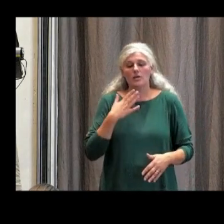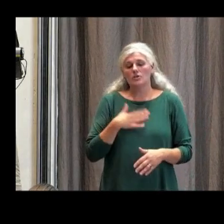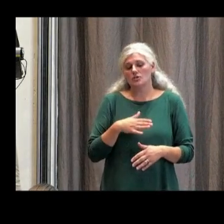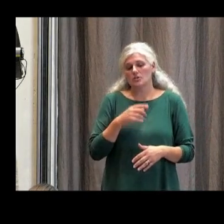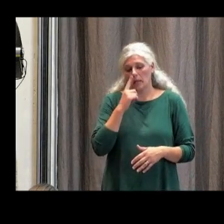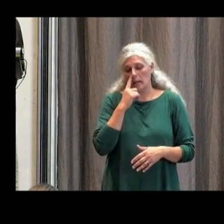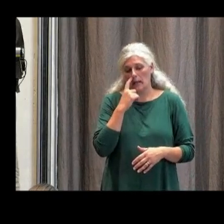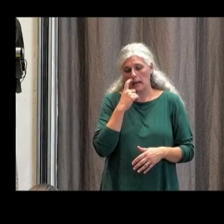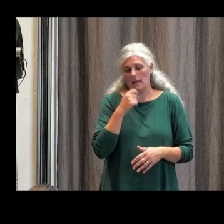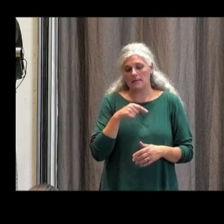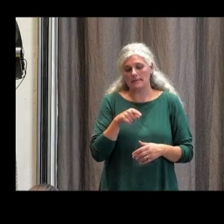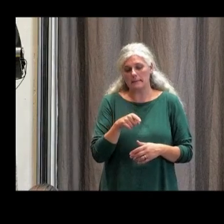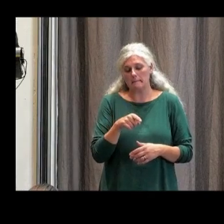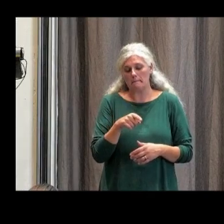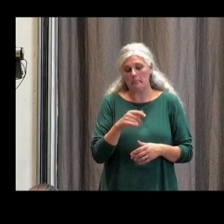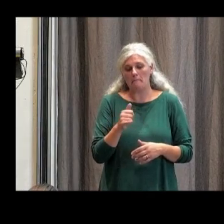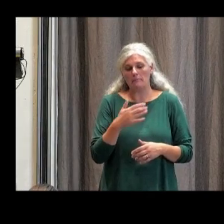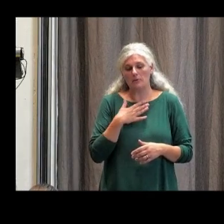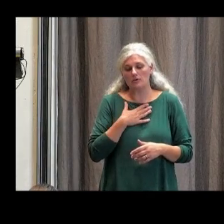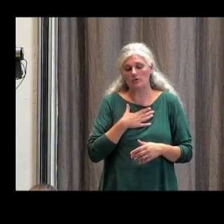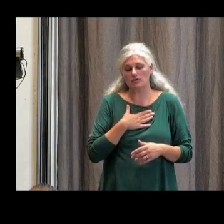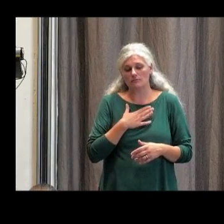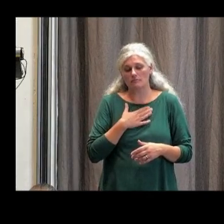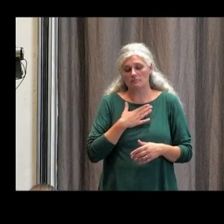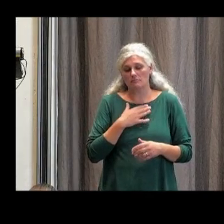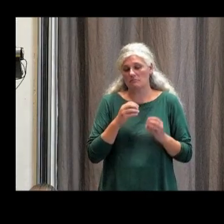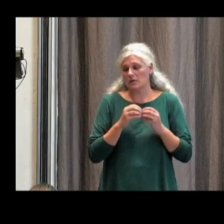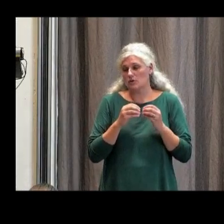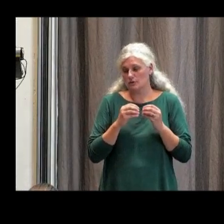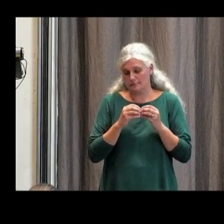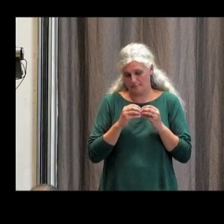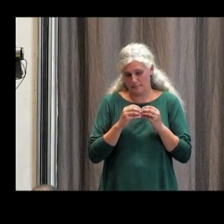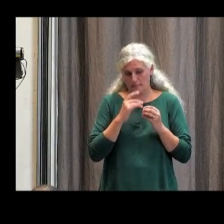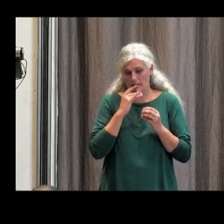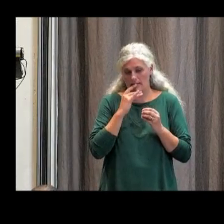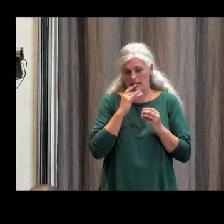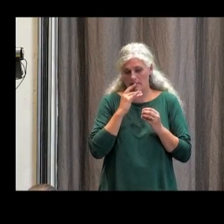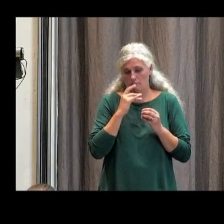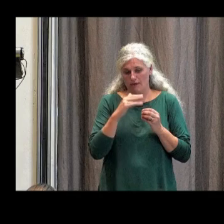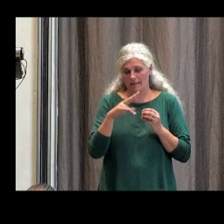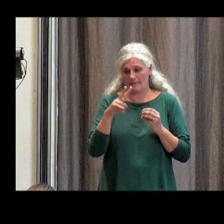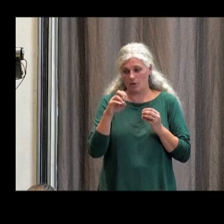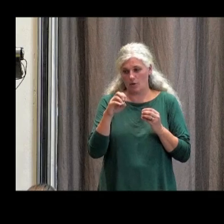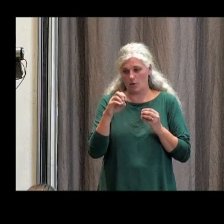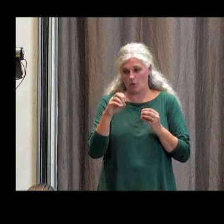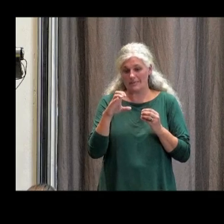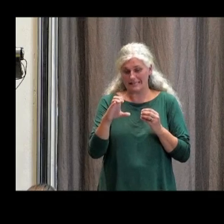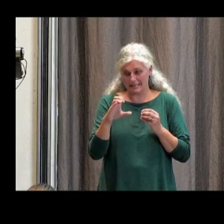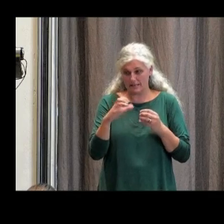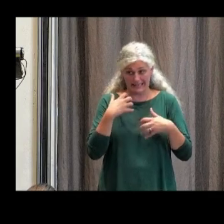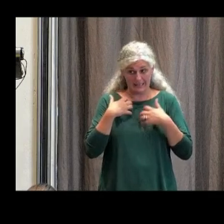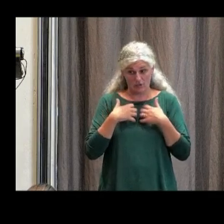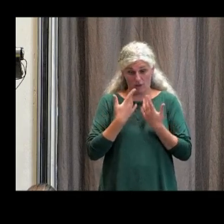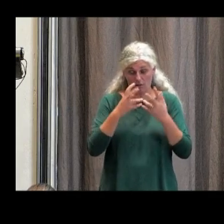going to labour on these, maybe just to say that, you know, breath VOCs are interesting. A